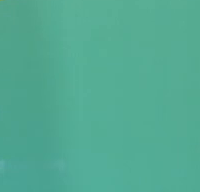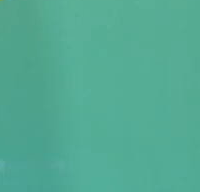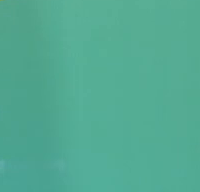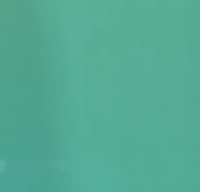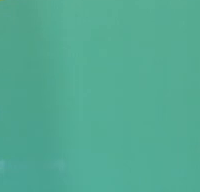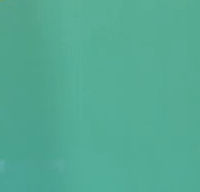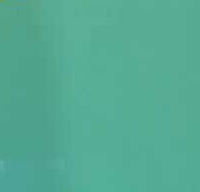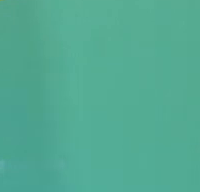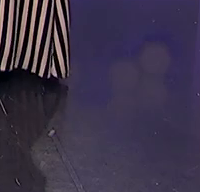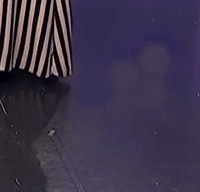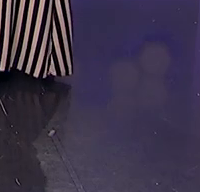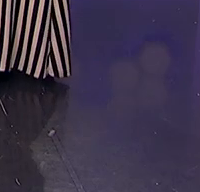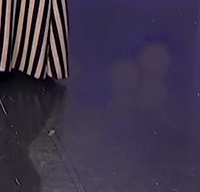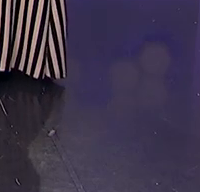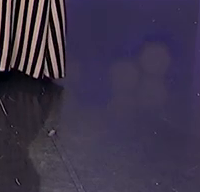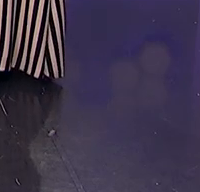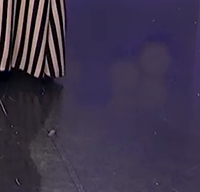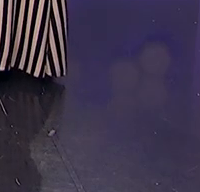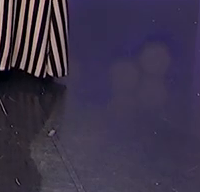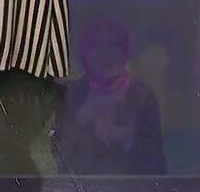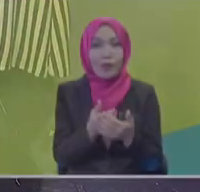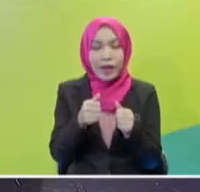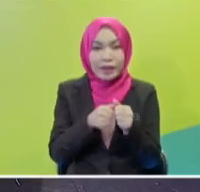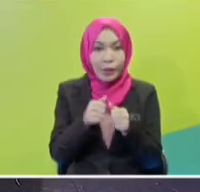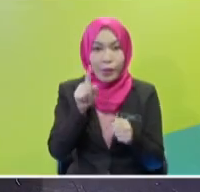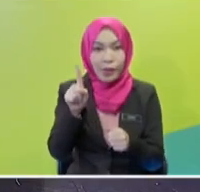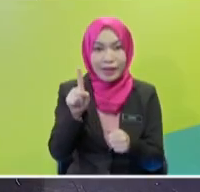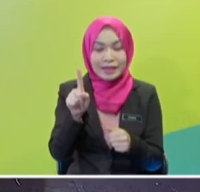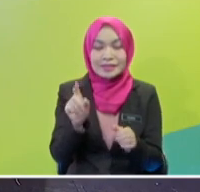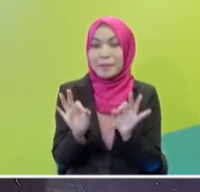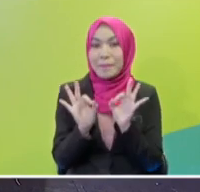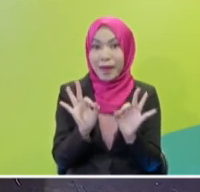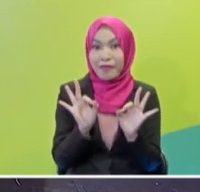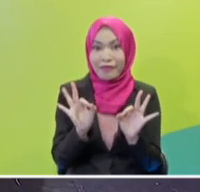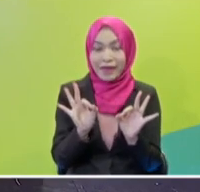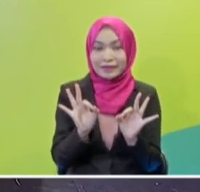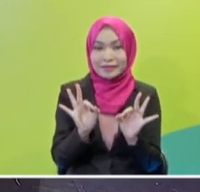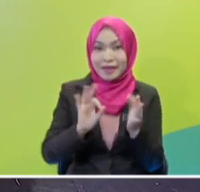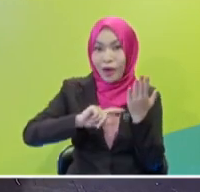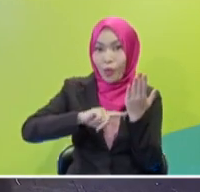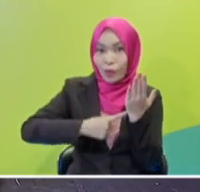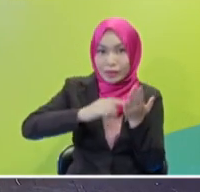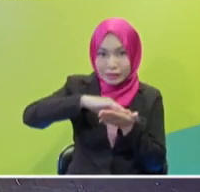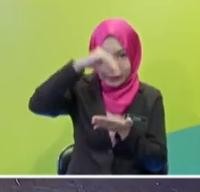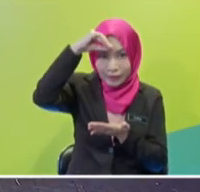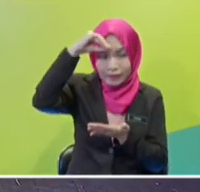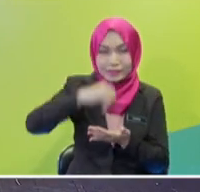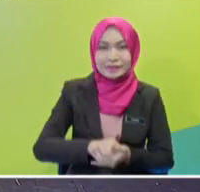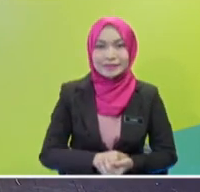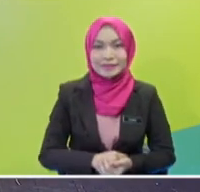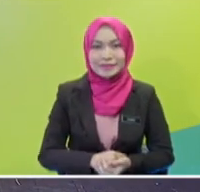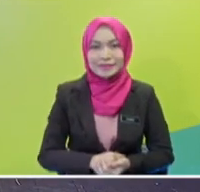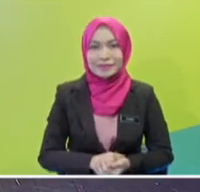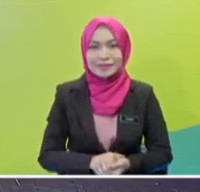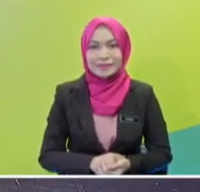right, now that everyone is good, what will we be learning today, teacher? Oh, today we are going to learn a little bit about